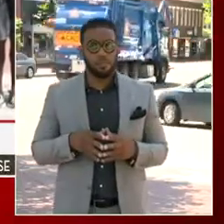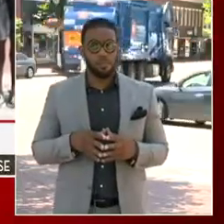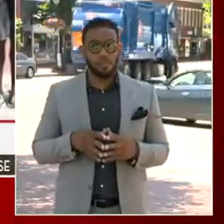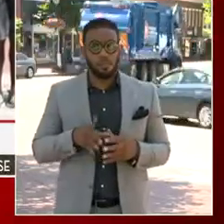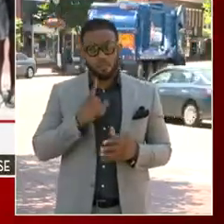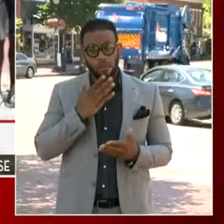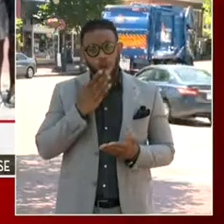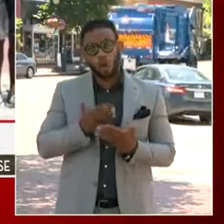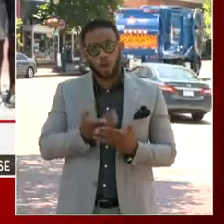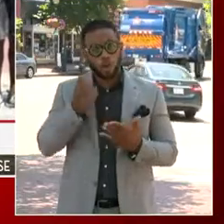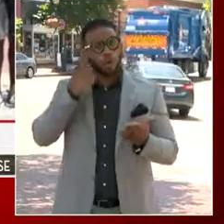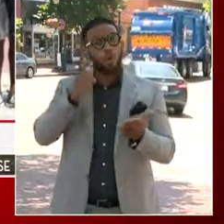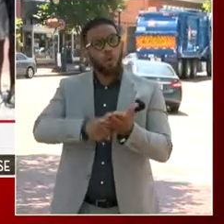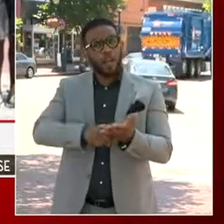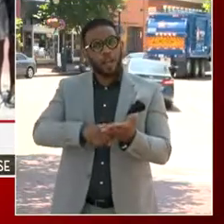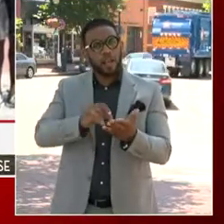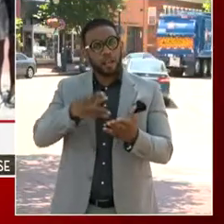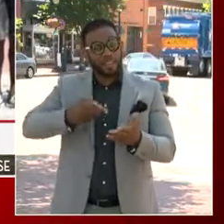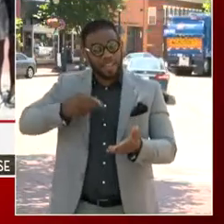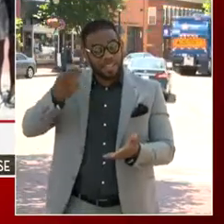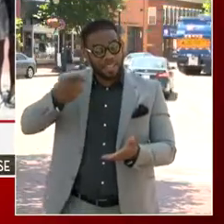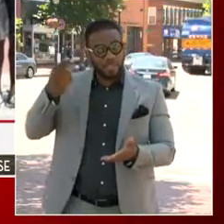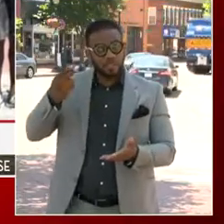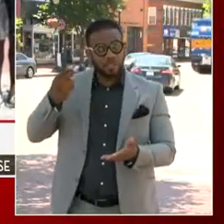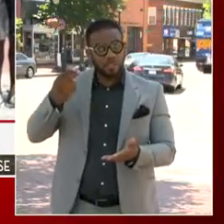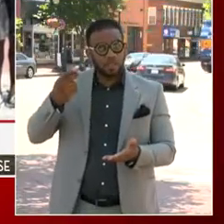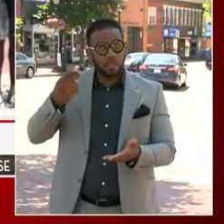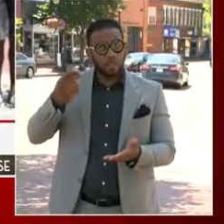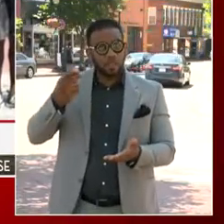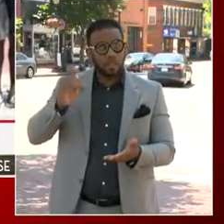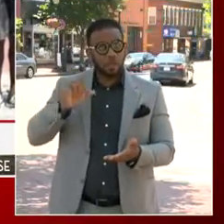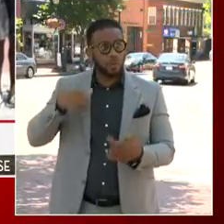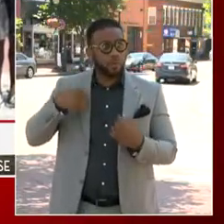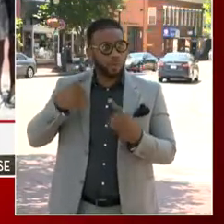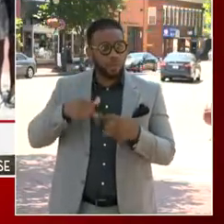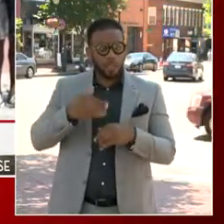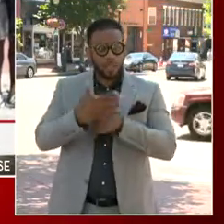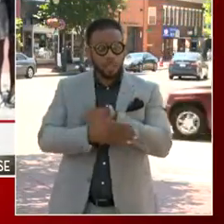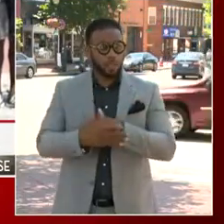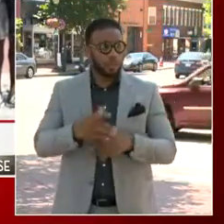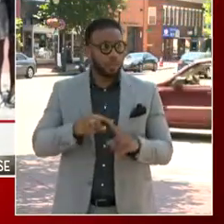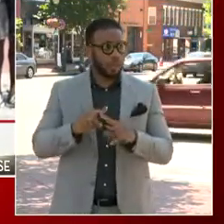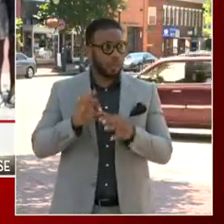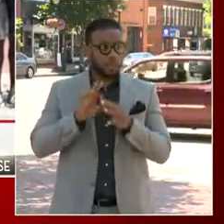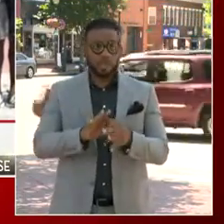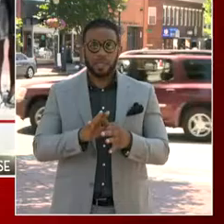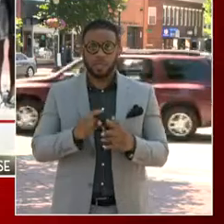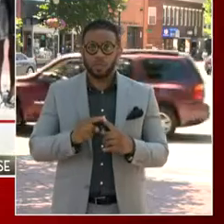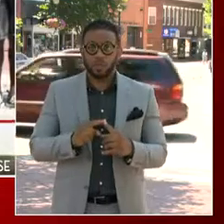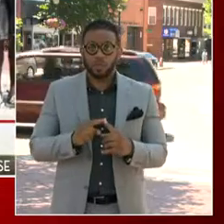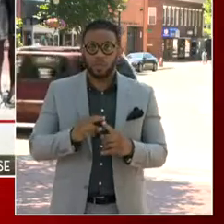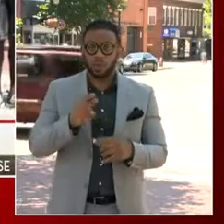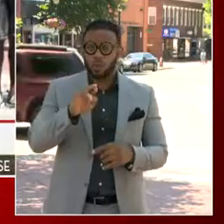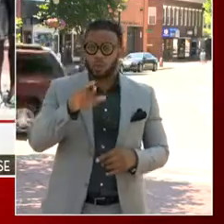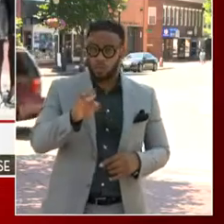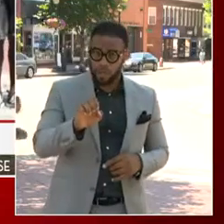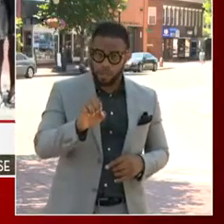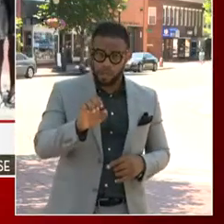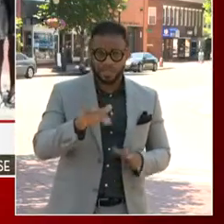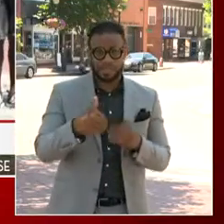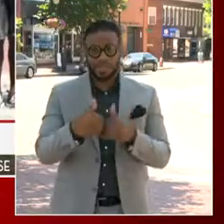a good recognition of the history of where we've been in this country as it relates to race